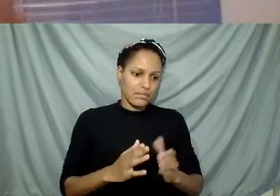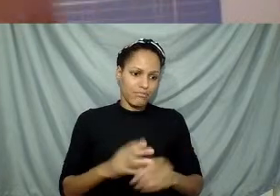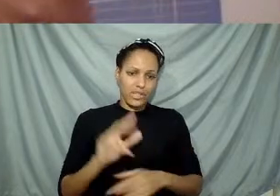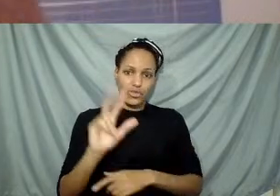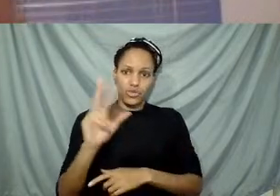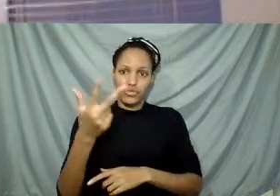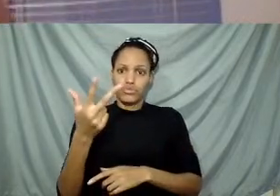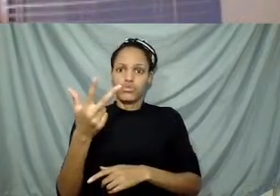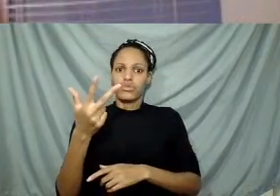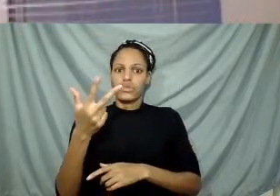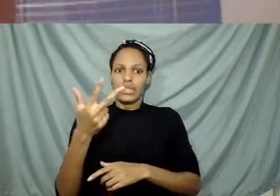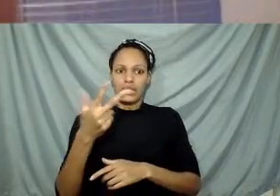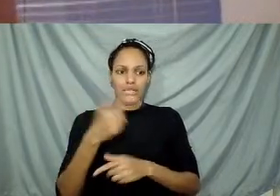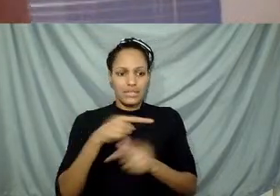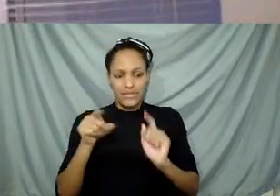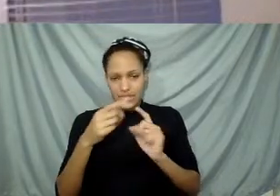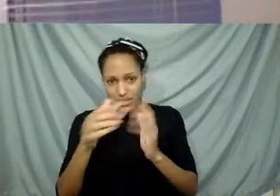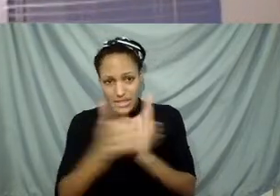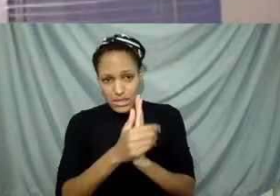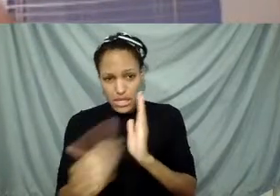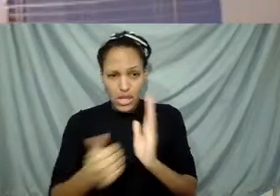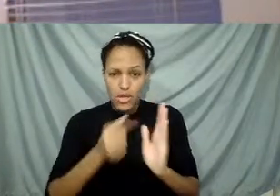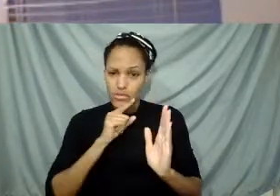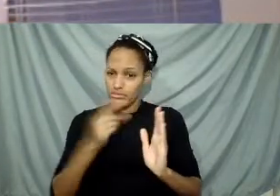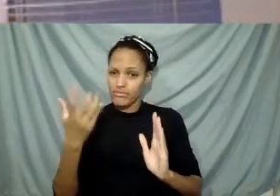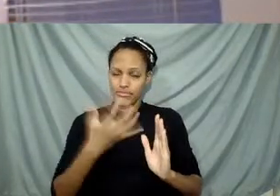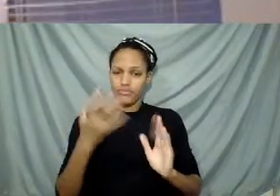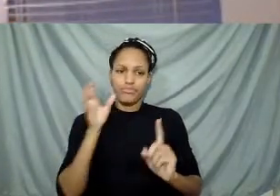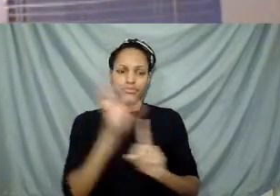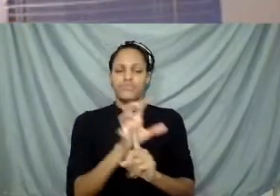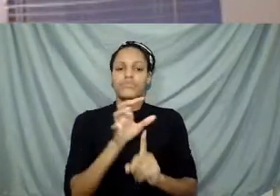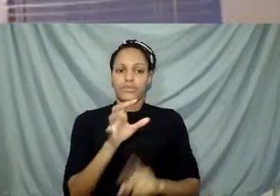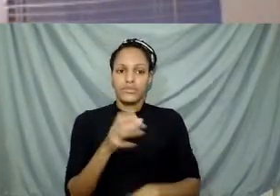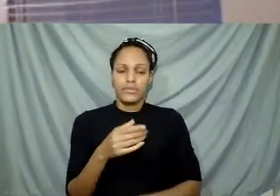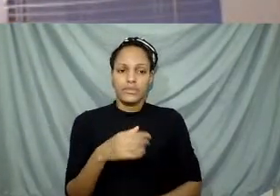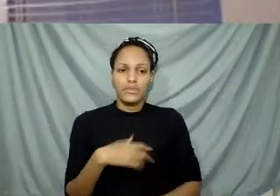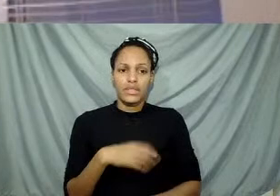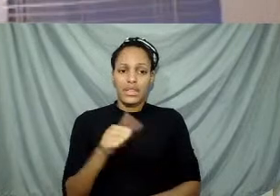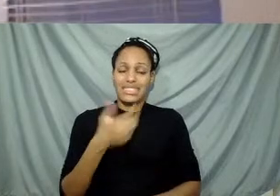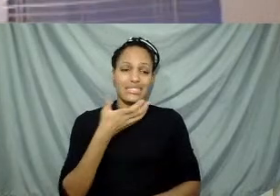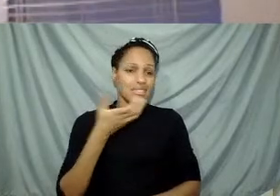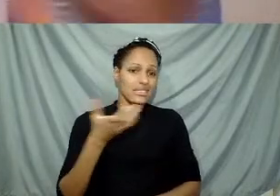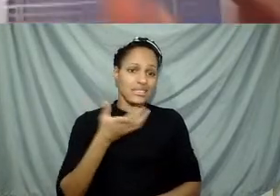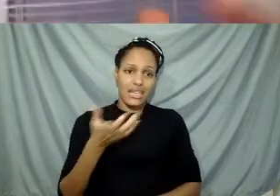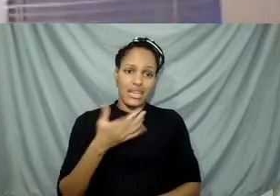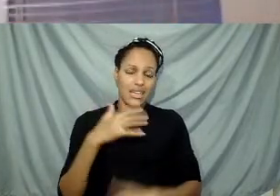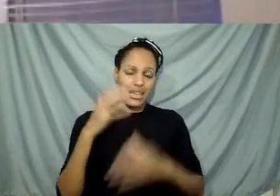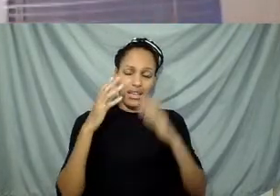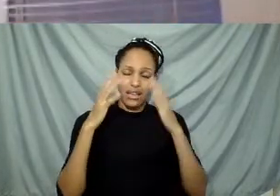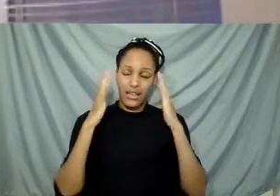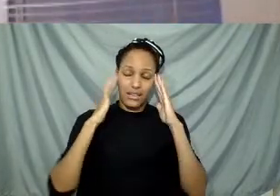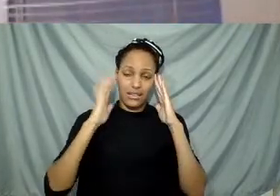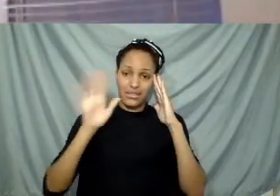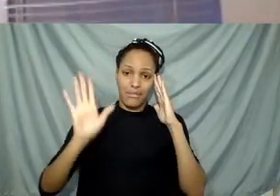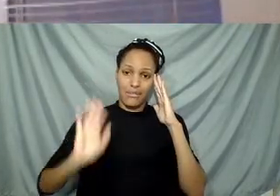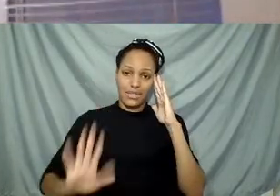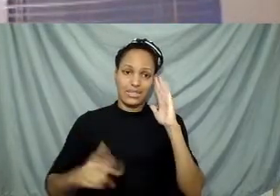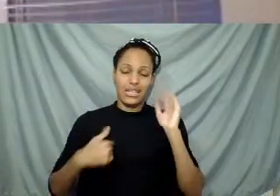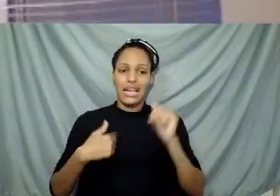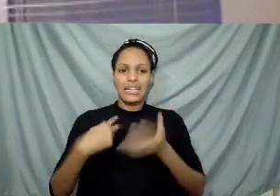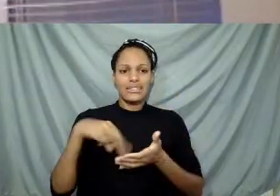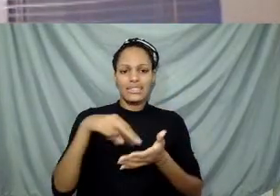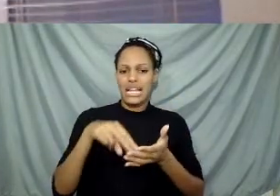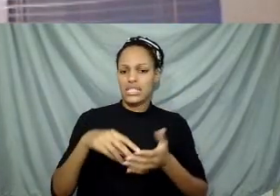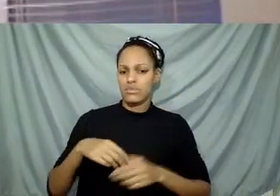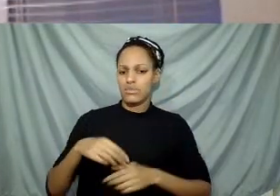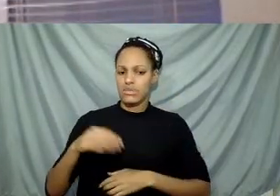in his own voice. He had that kind of gift, that kind of power. His dancing was just fiery and